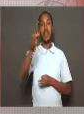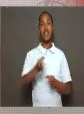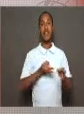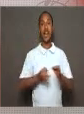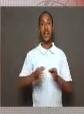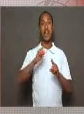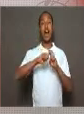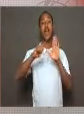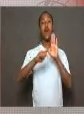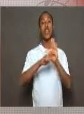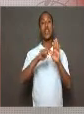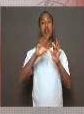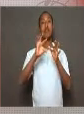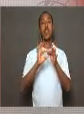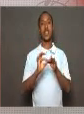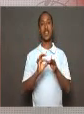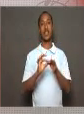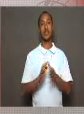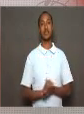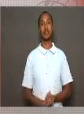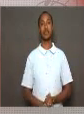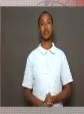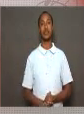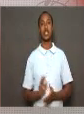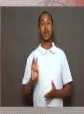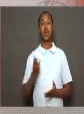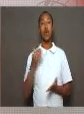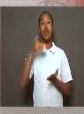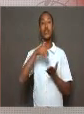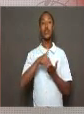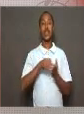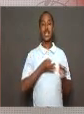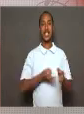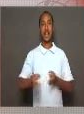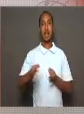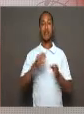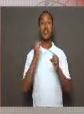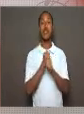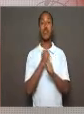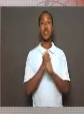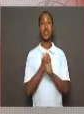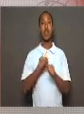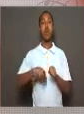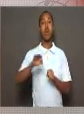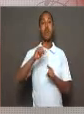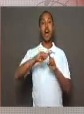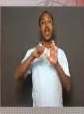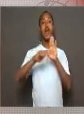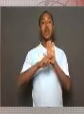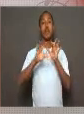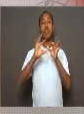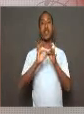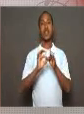define ionic bonding. We will also describe the formation of an